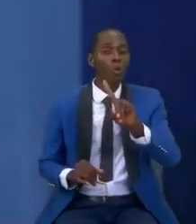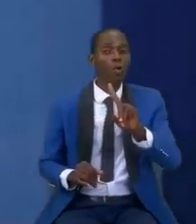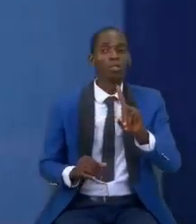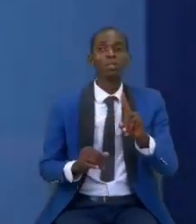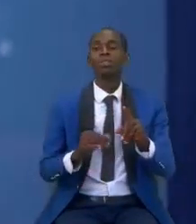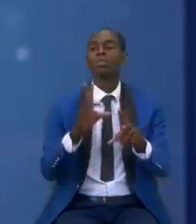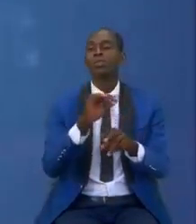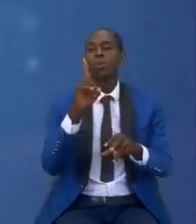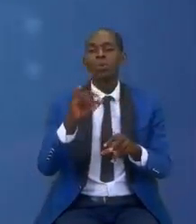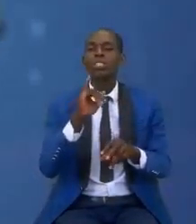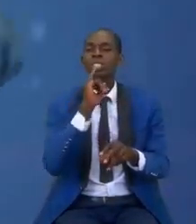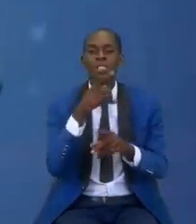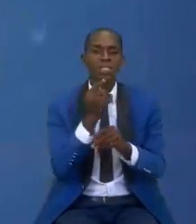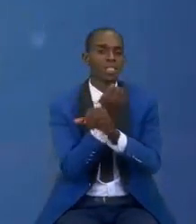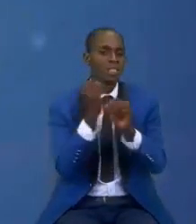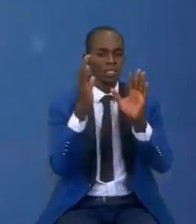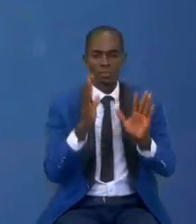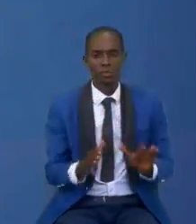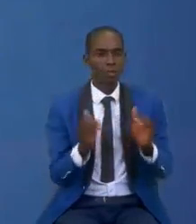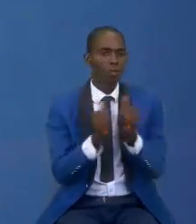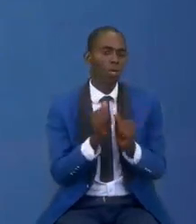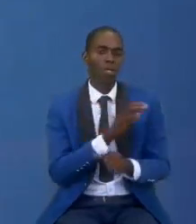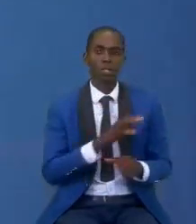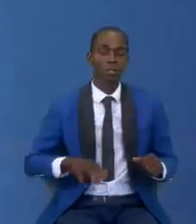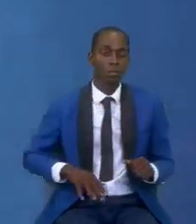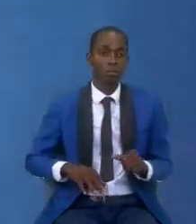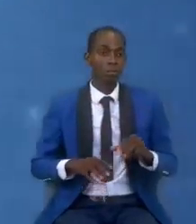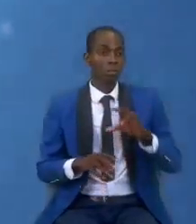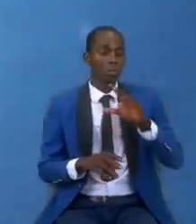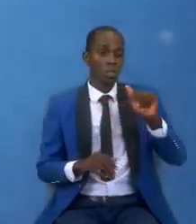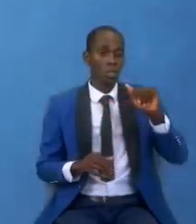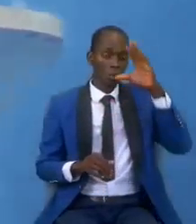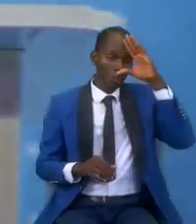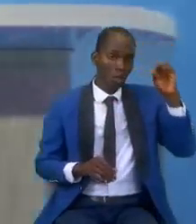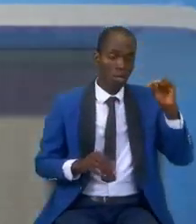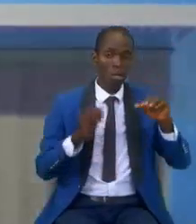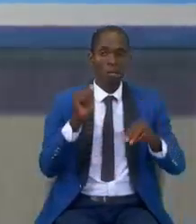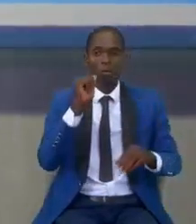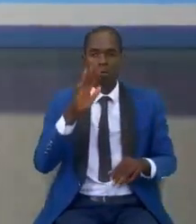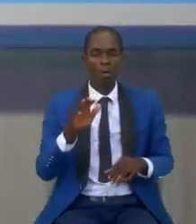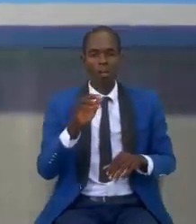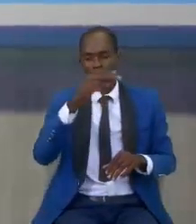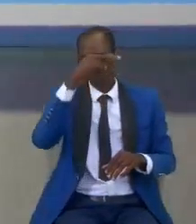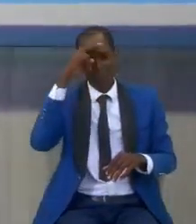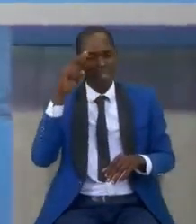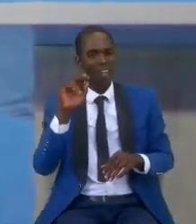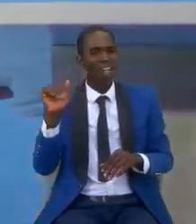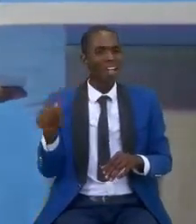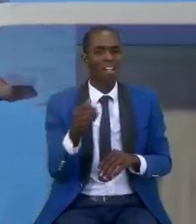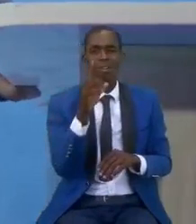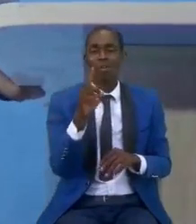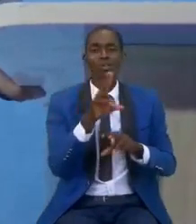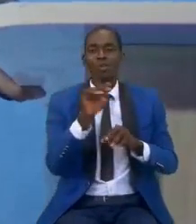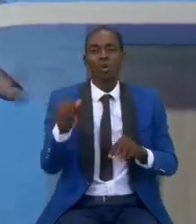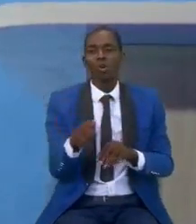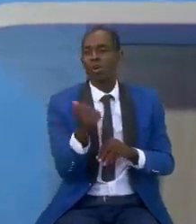woman, a virgin, anyone, no one else is co-savior with Christ. Look